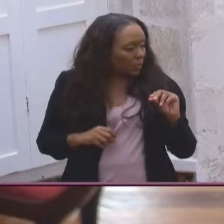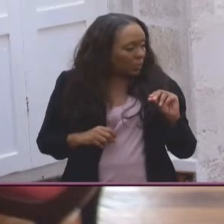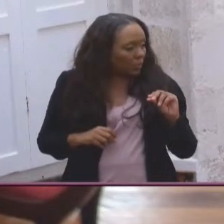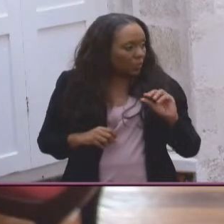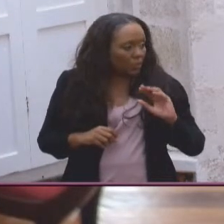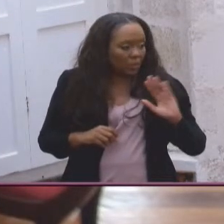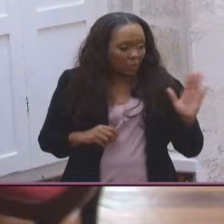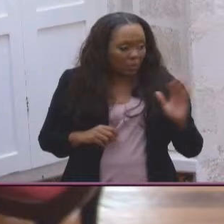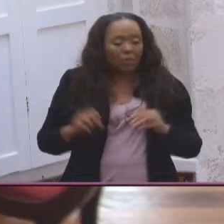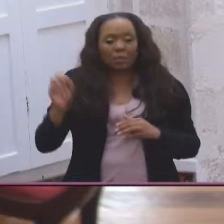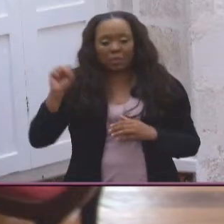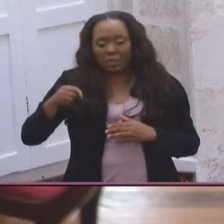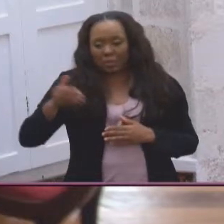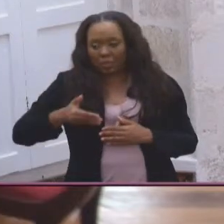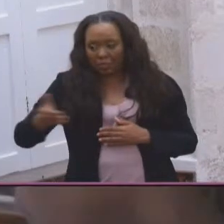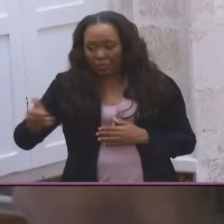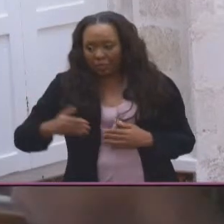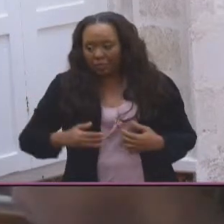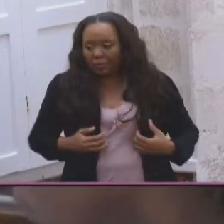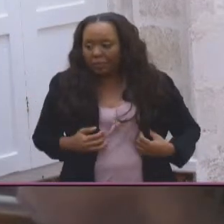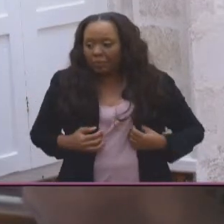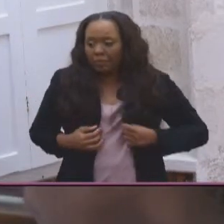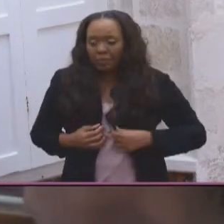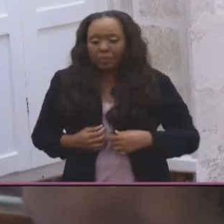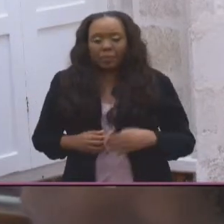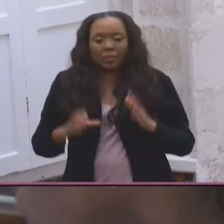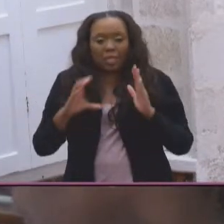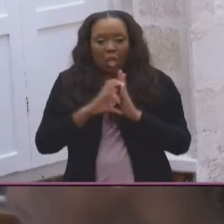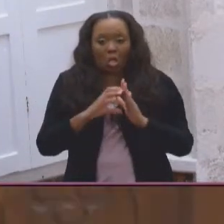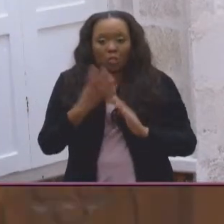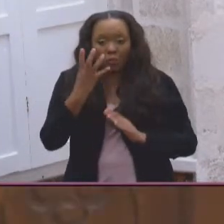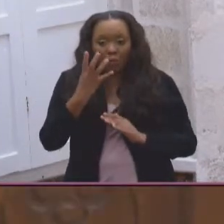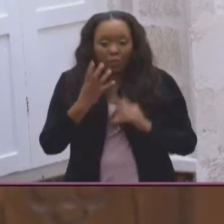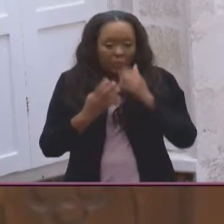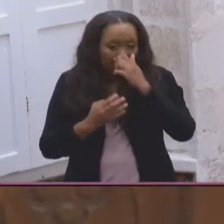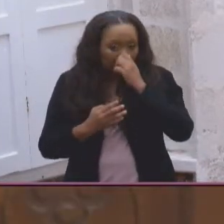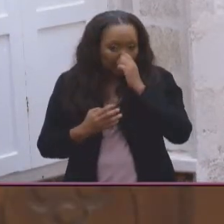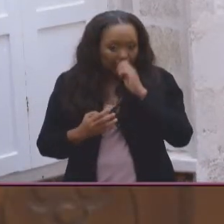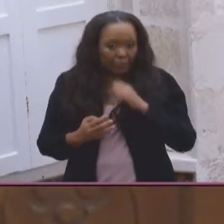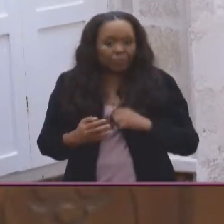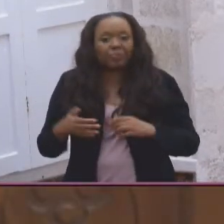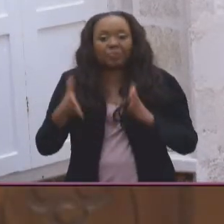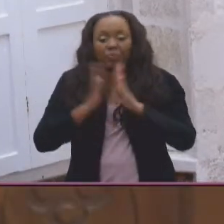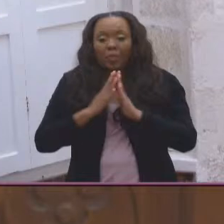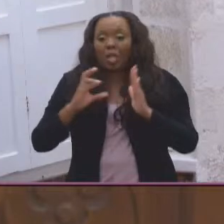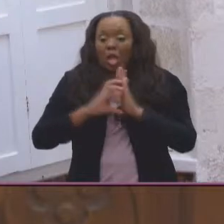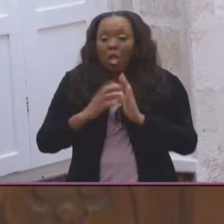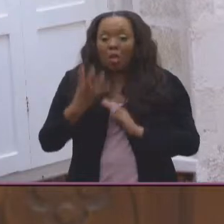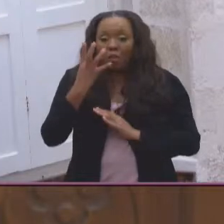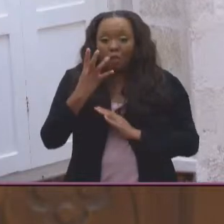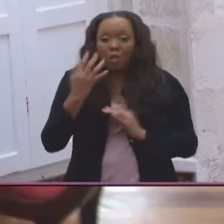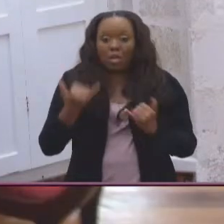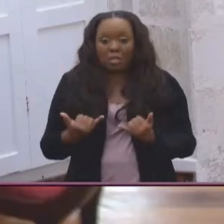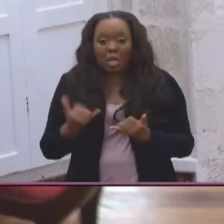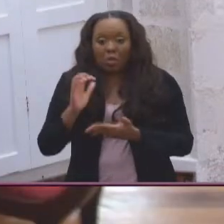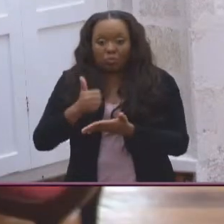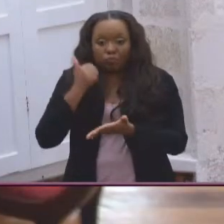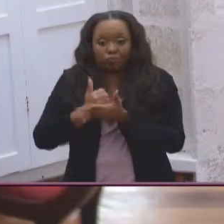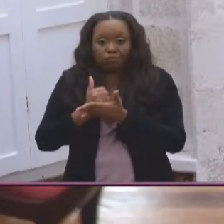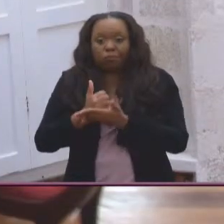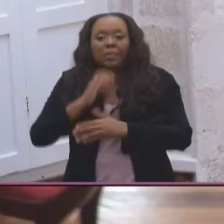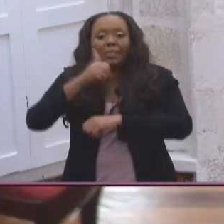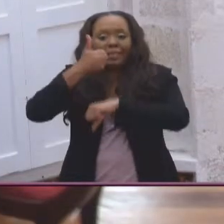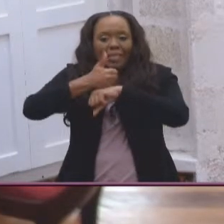no? The ayes have it. Clause 4. Madam Chair, I beg to move that clause 4 stand part.